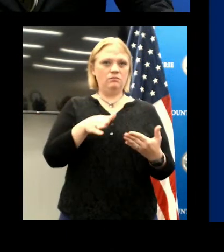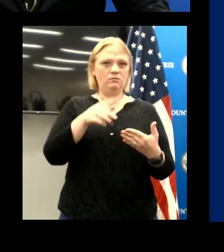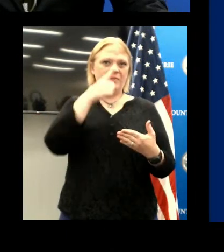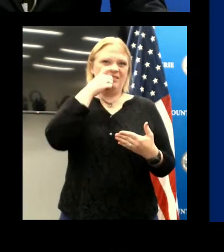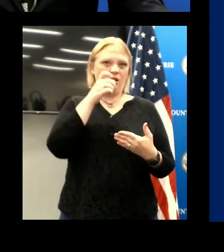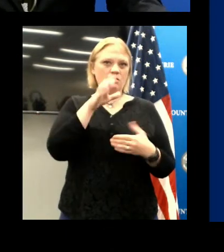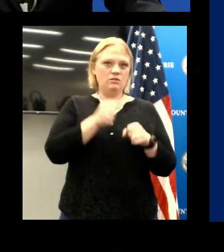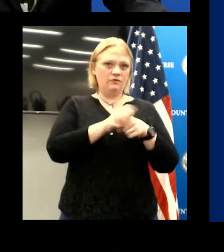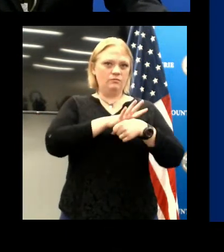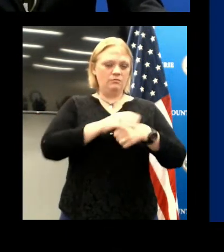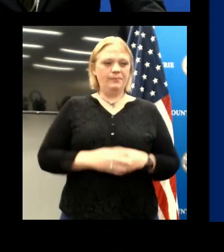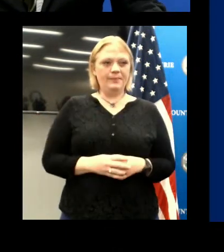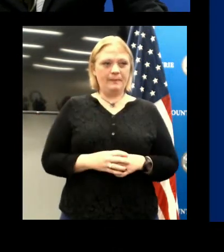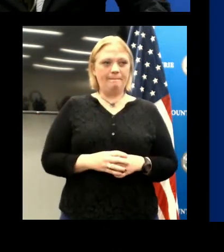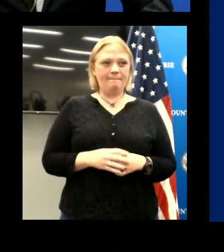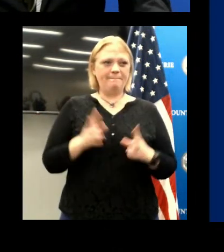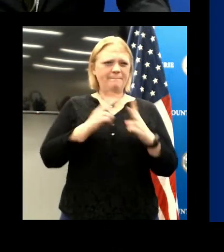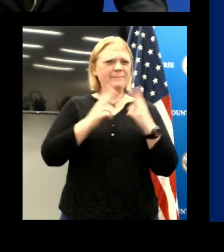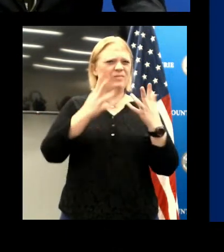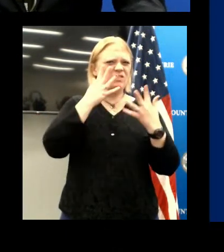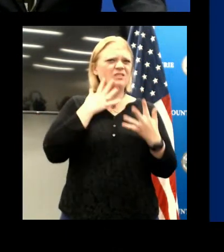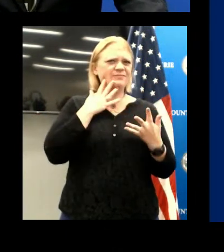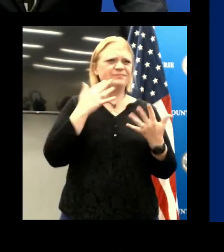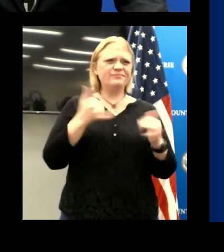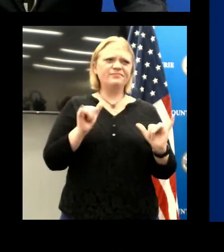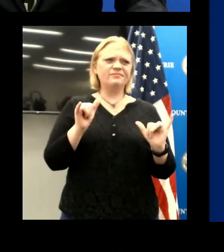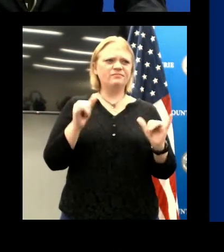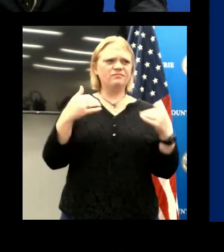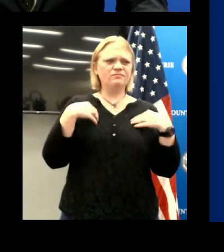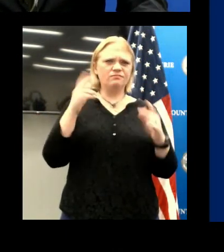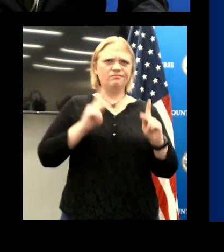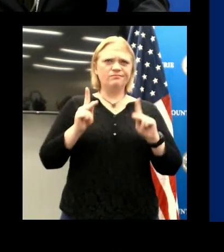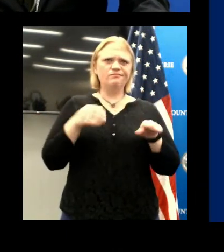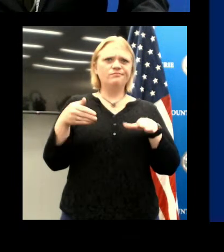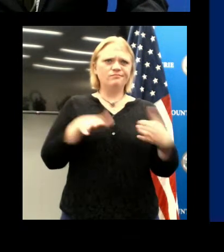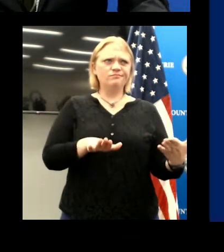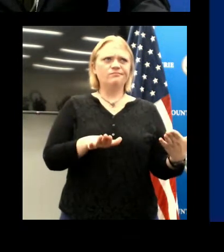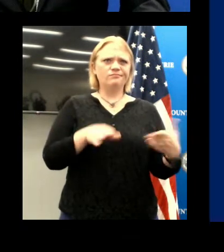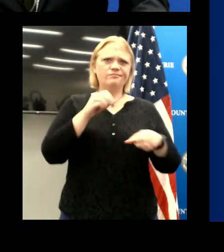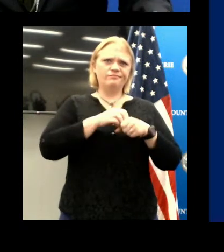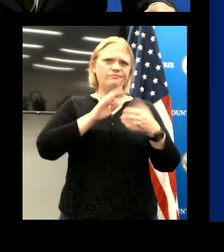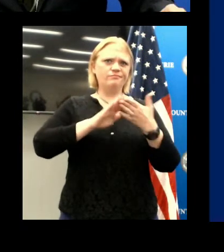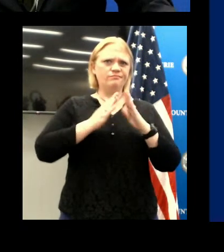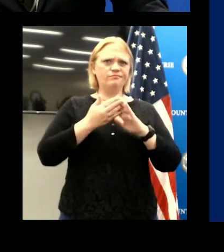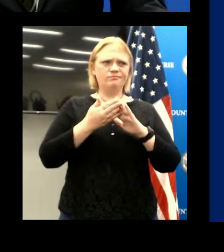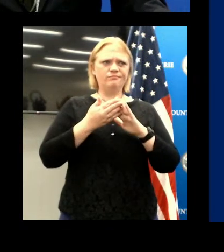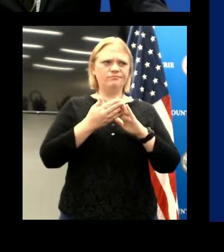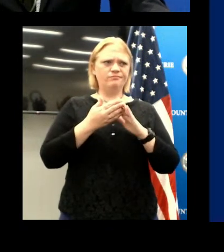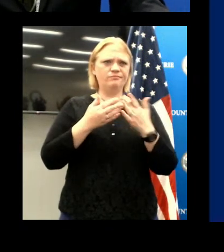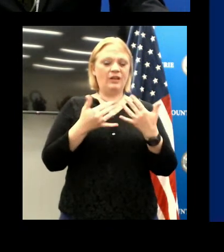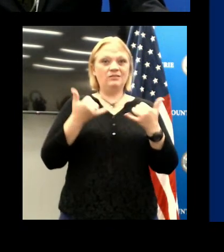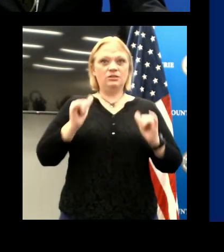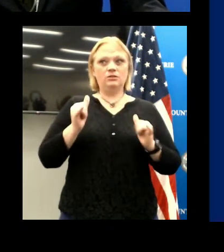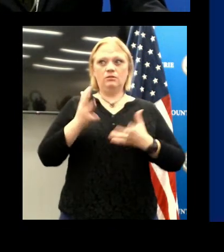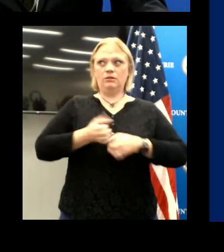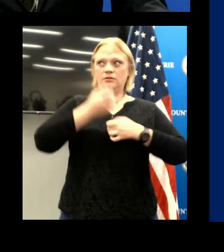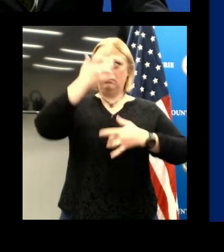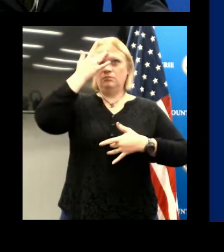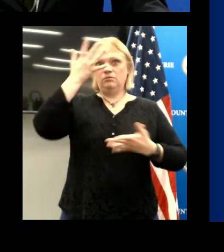COVID-19. It's very sad that we still are having individuals dying in our community, nevertheless still contracting the